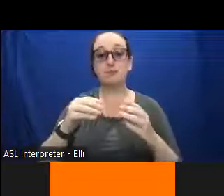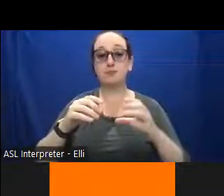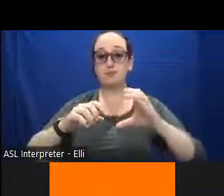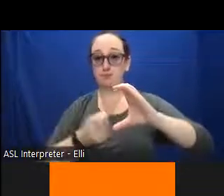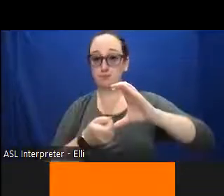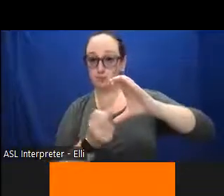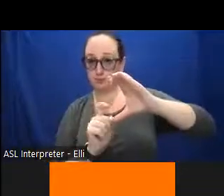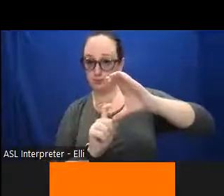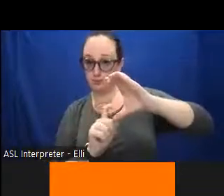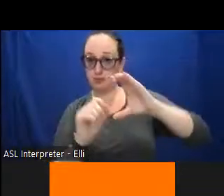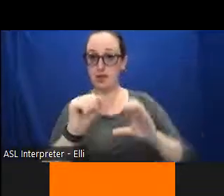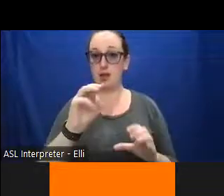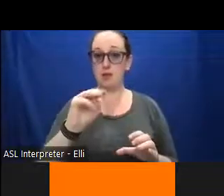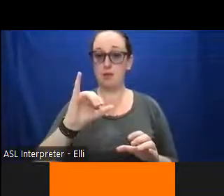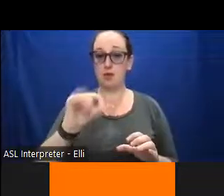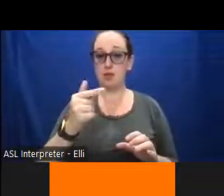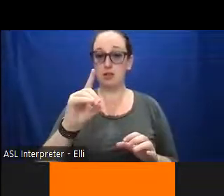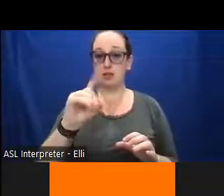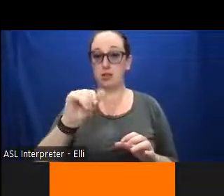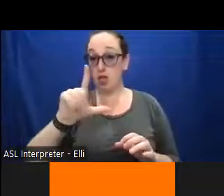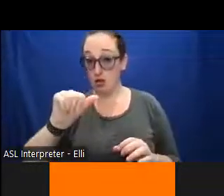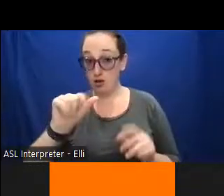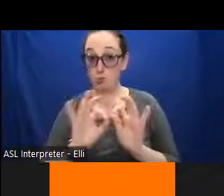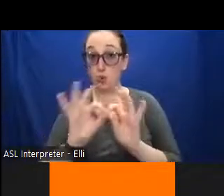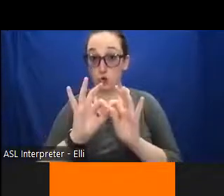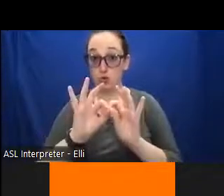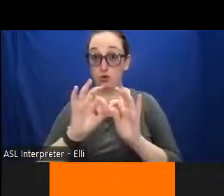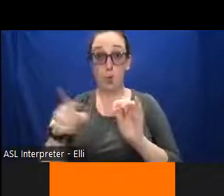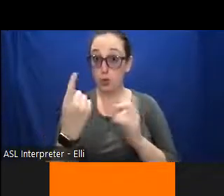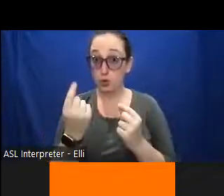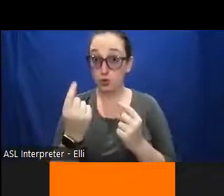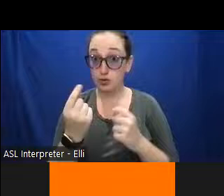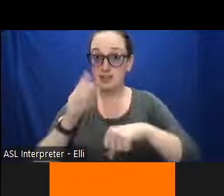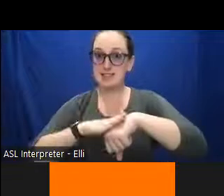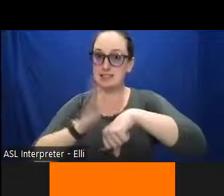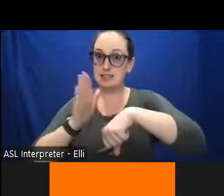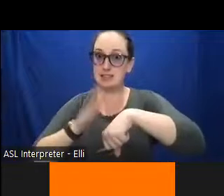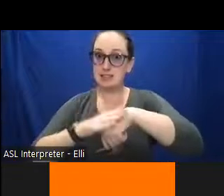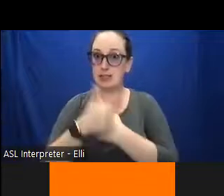the limbic system. It has one job: to sense danger and set off the alarm.